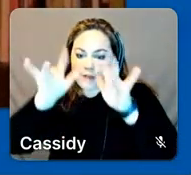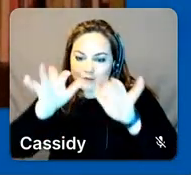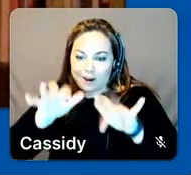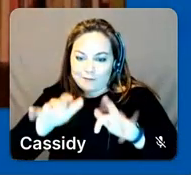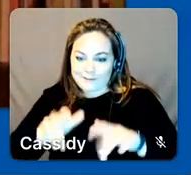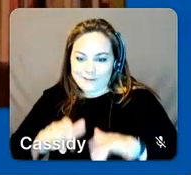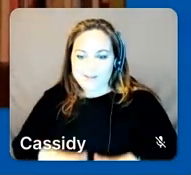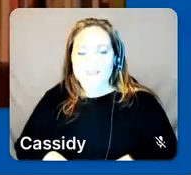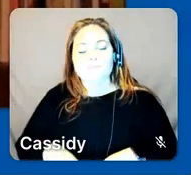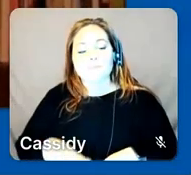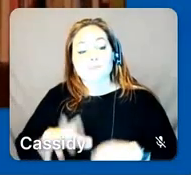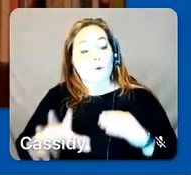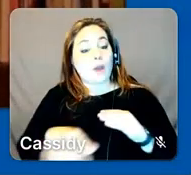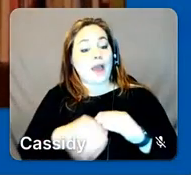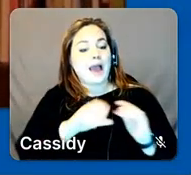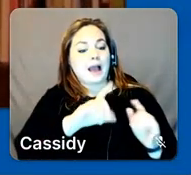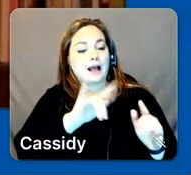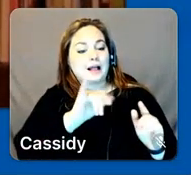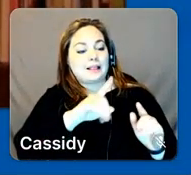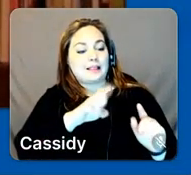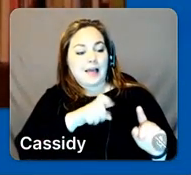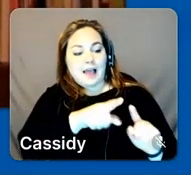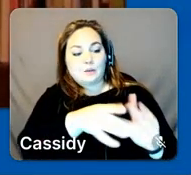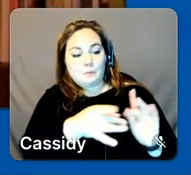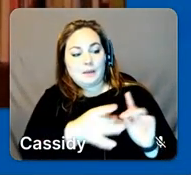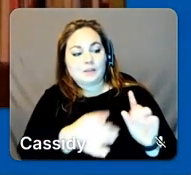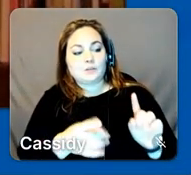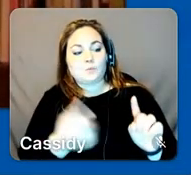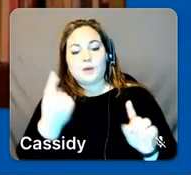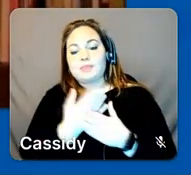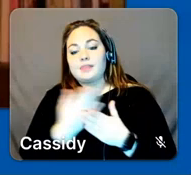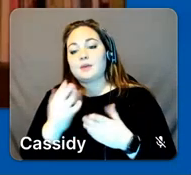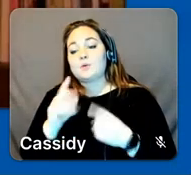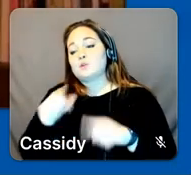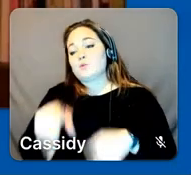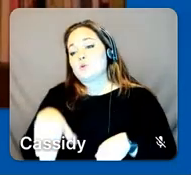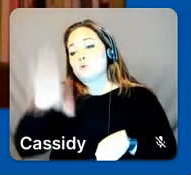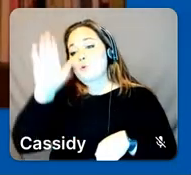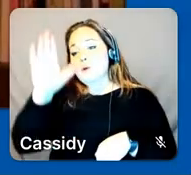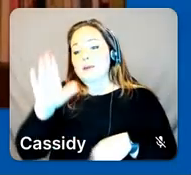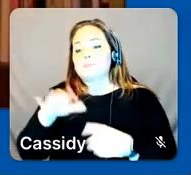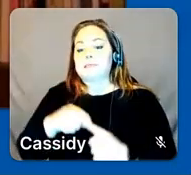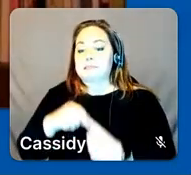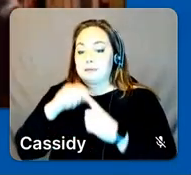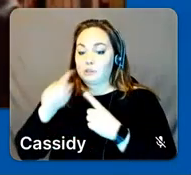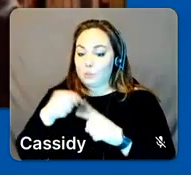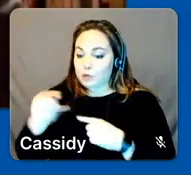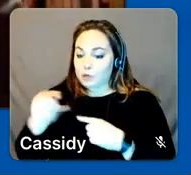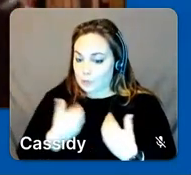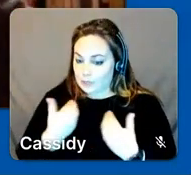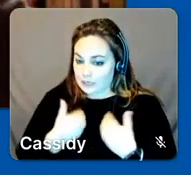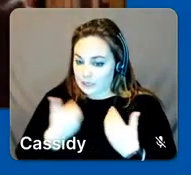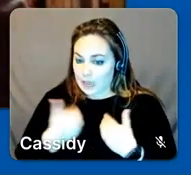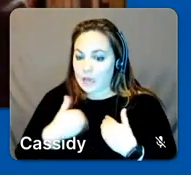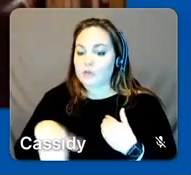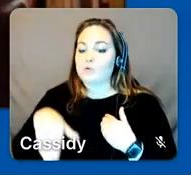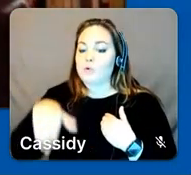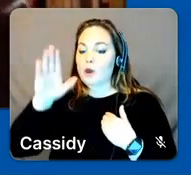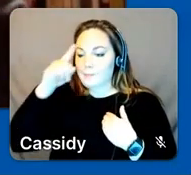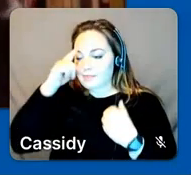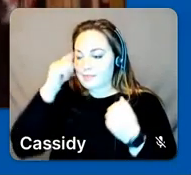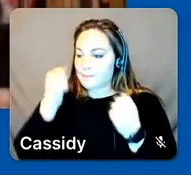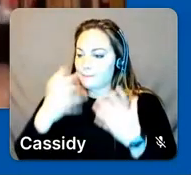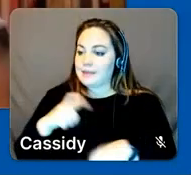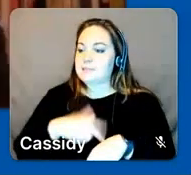Clyde's advice, one thing when you're growing up, especially whenever you're young and you're growing up, I think a lot of times it can